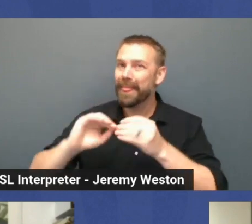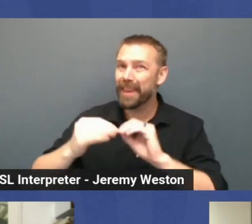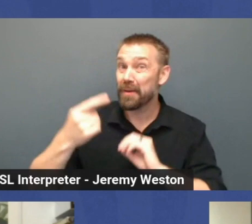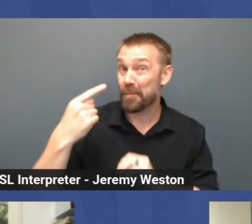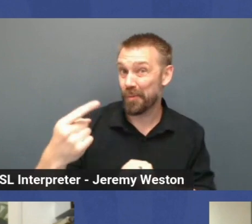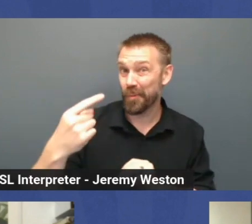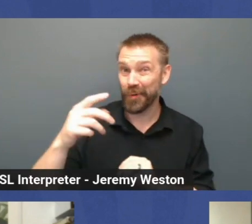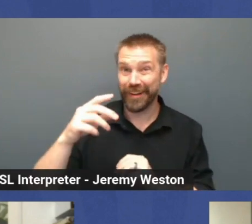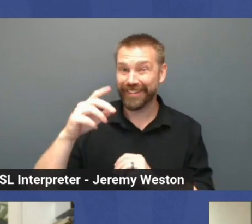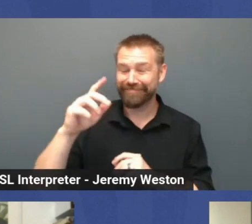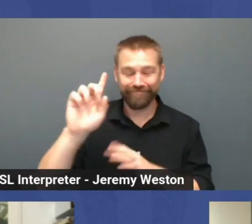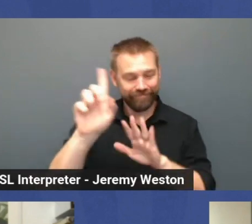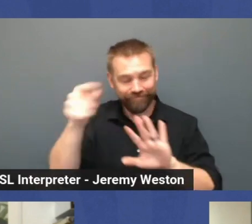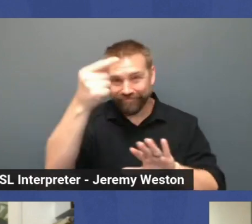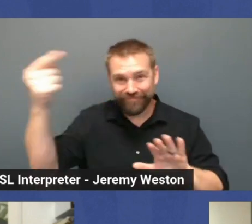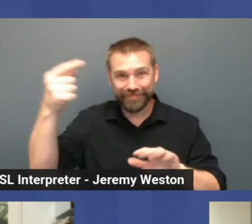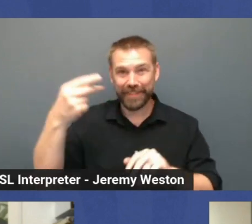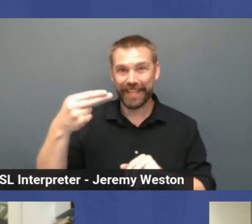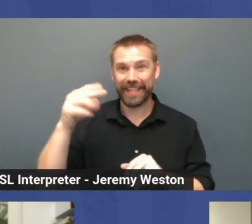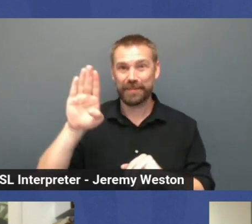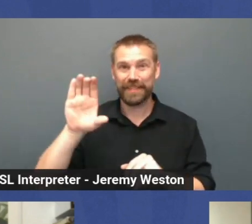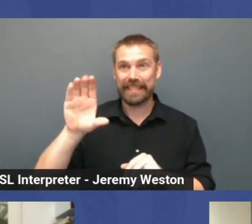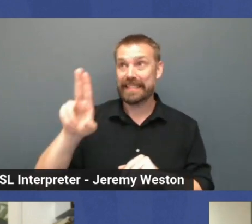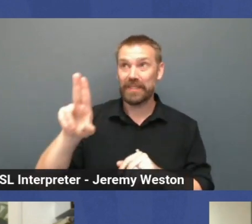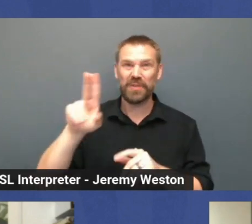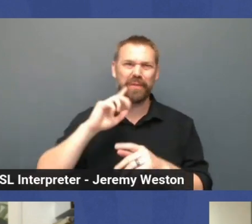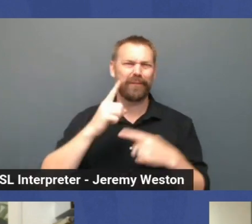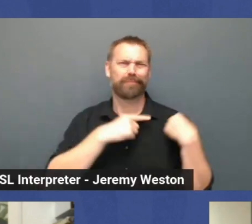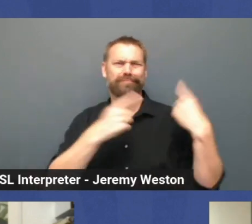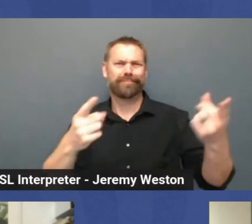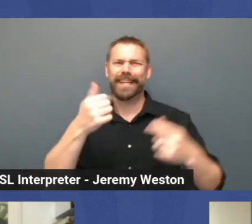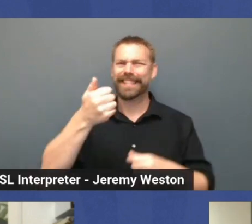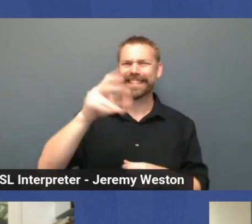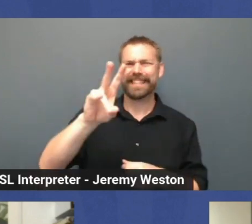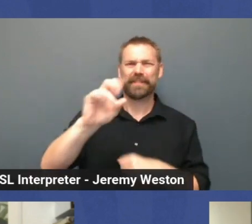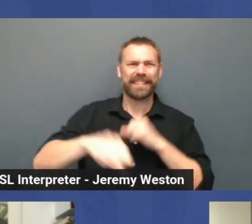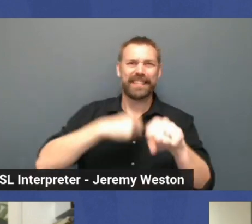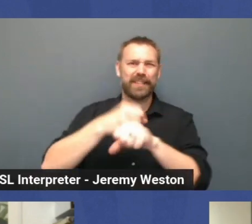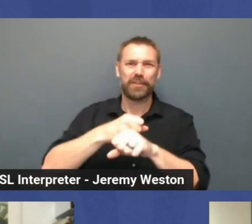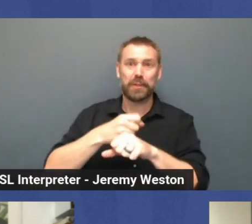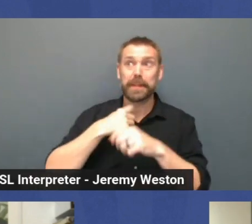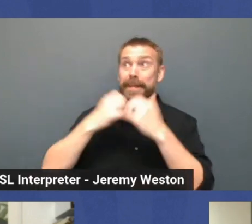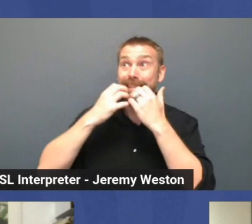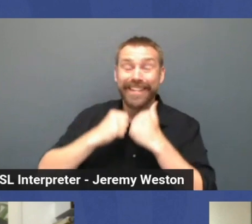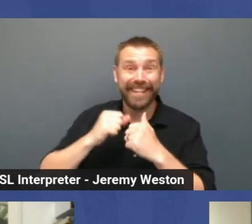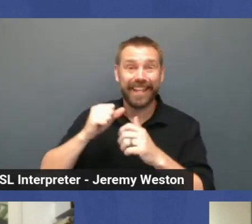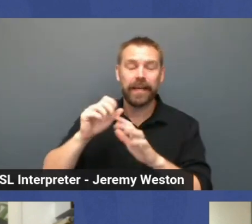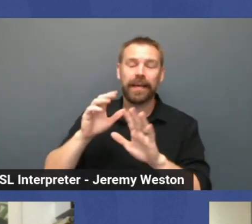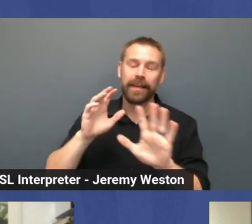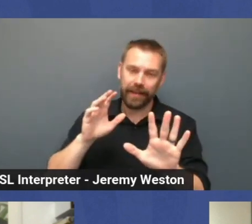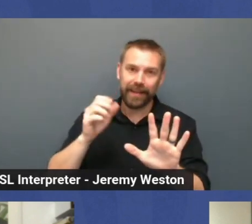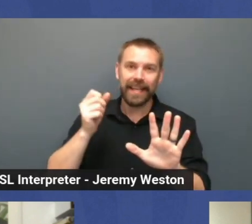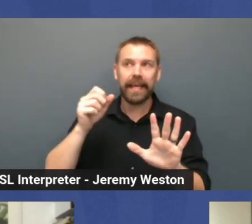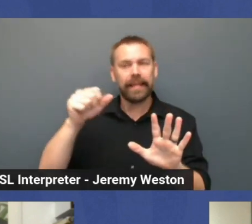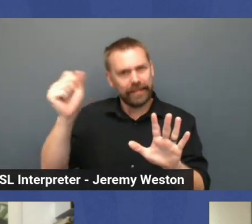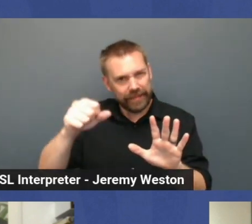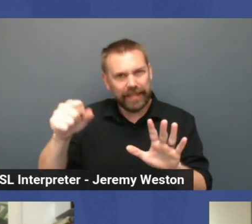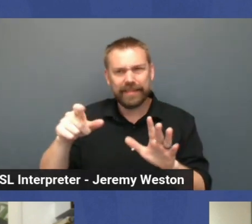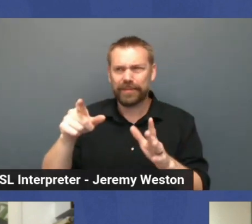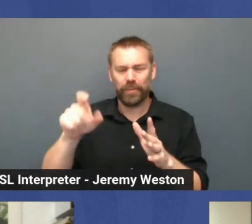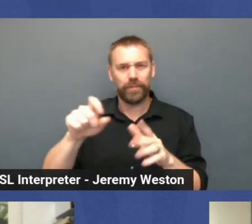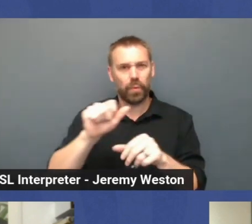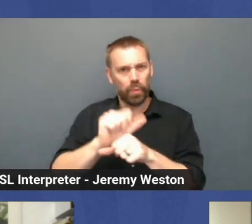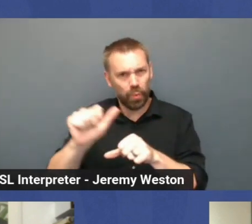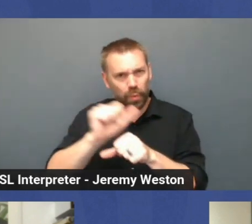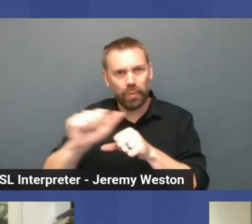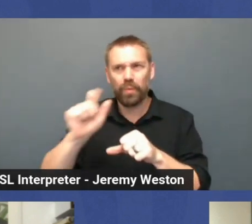17 years, as we so lovingly embrace, that doesn't come without work and without kind of